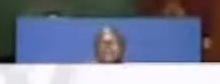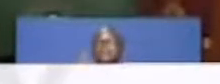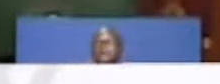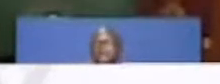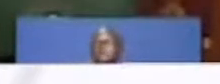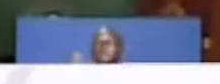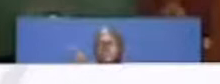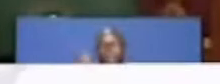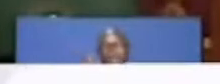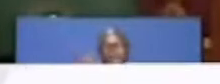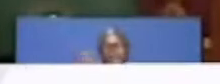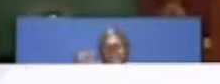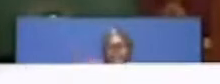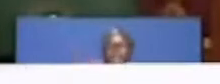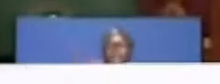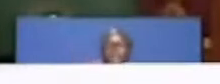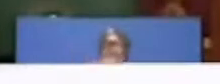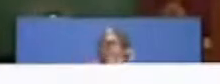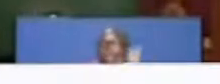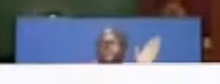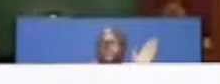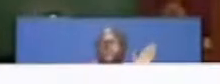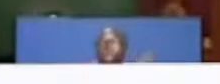this constitutional instruction.